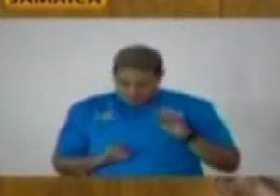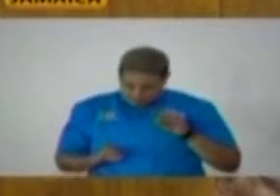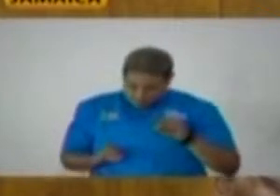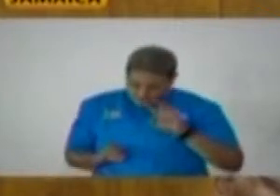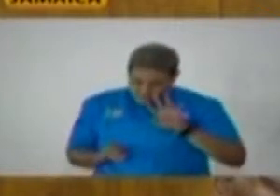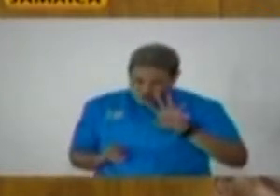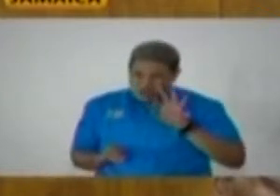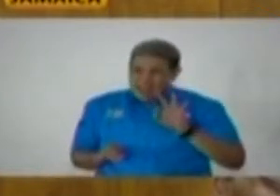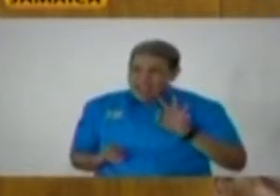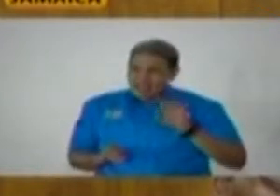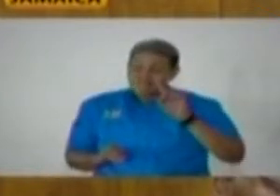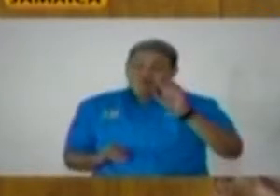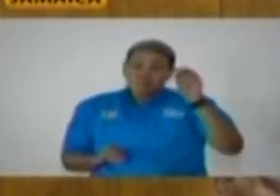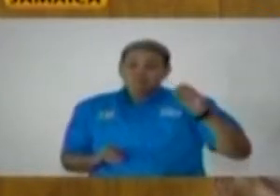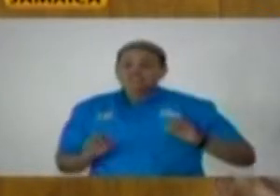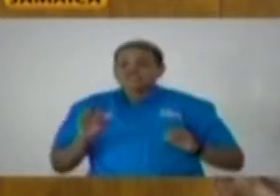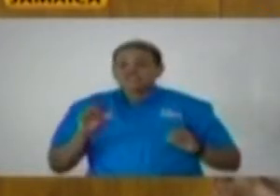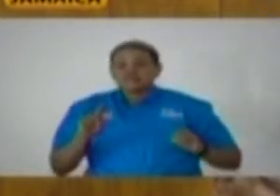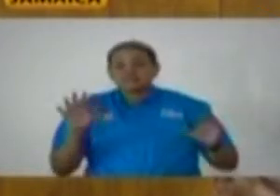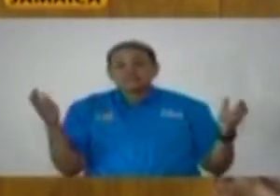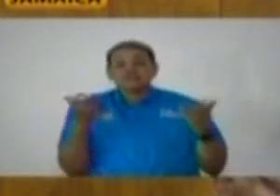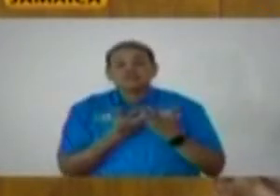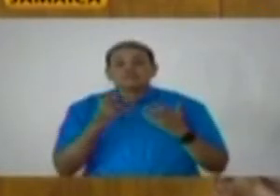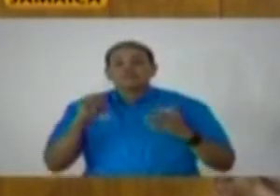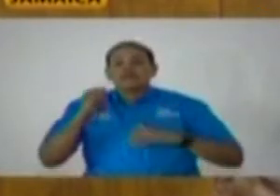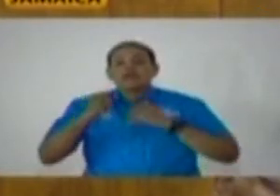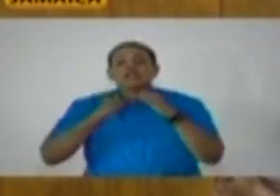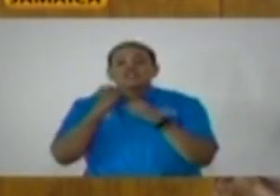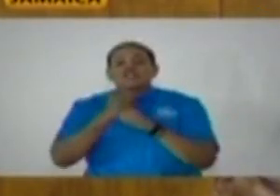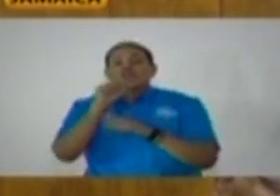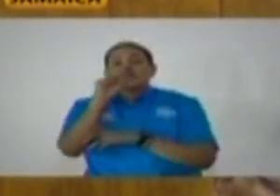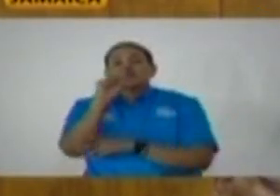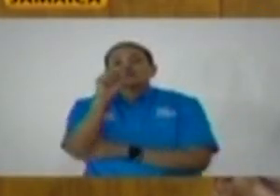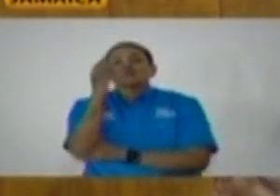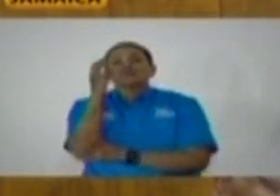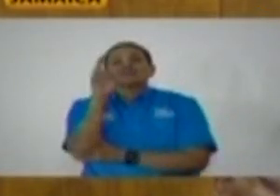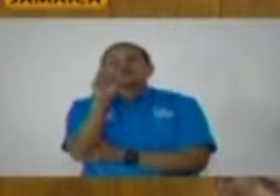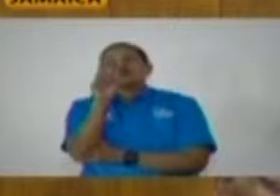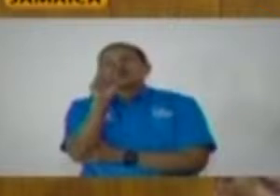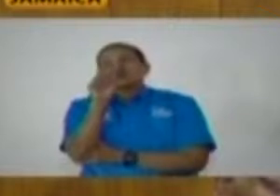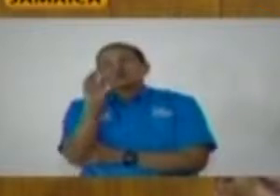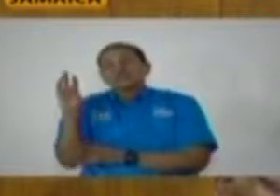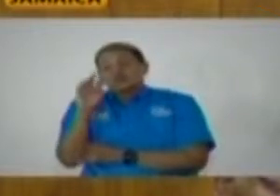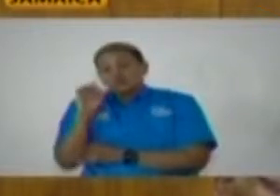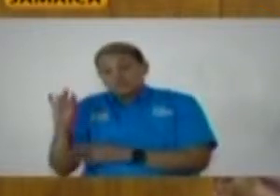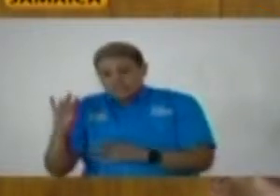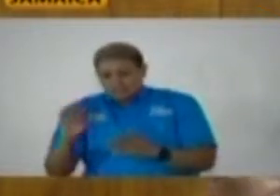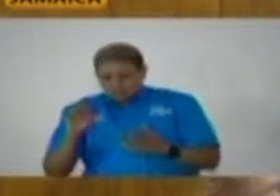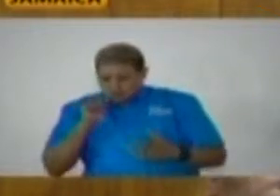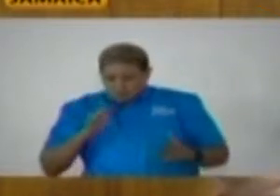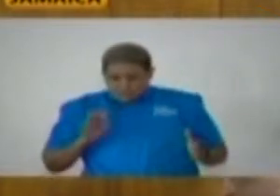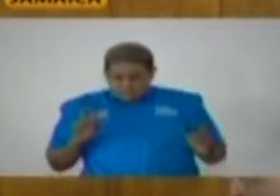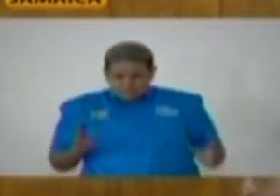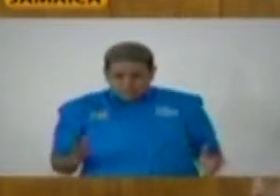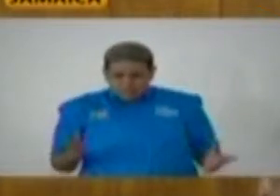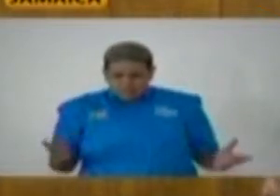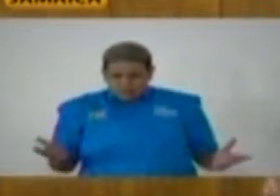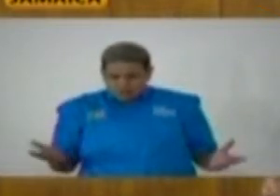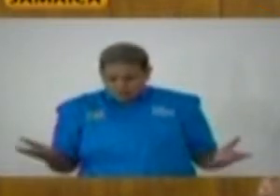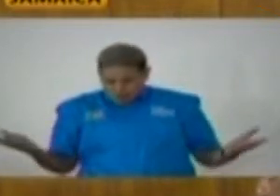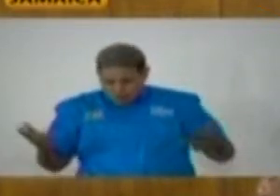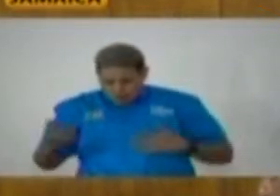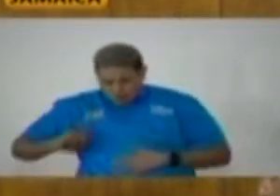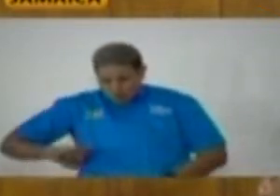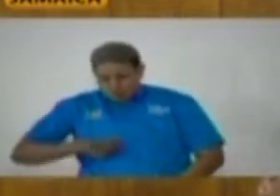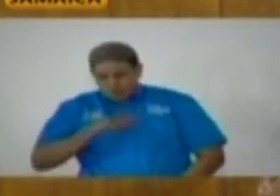0.49 of 1% of GDP by the year 26-27. So, Madam Speaker, what we